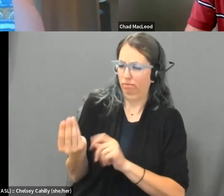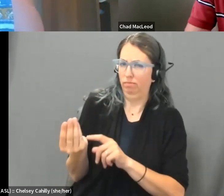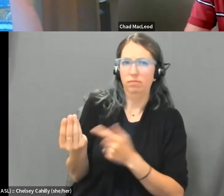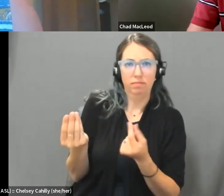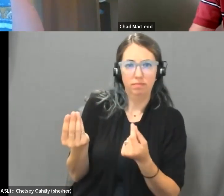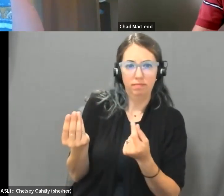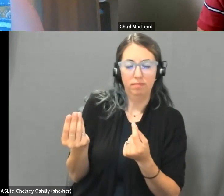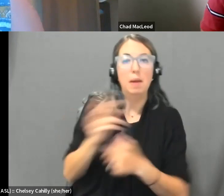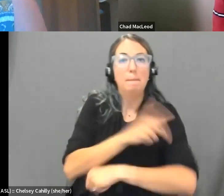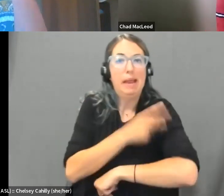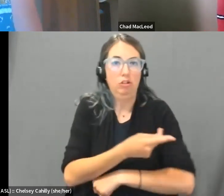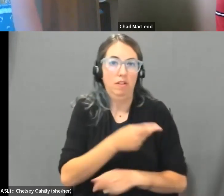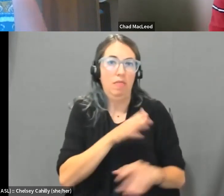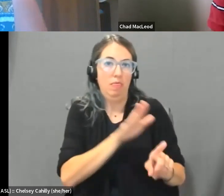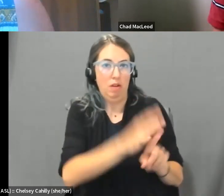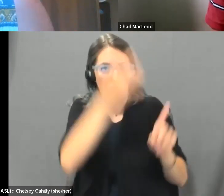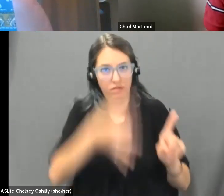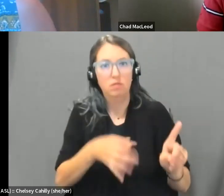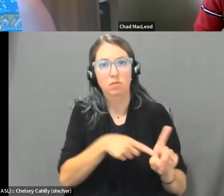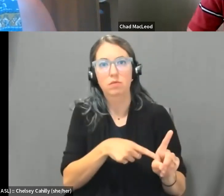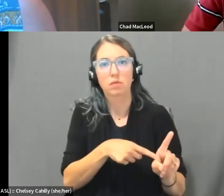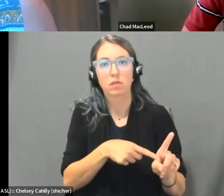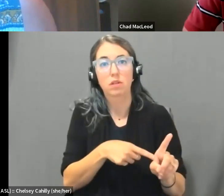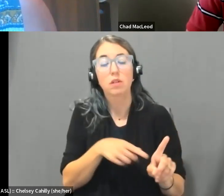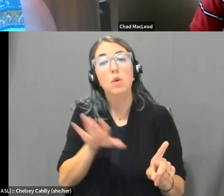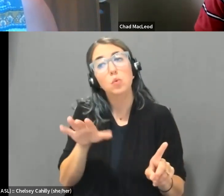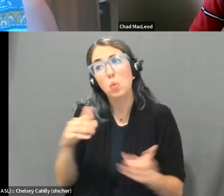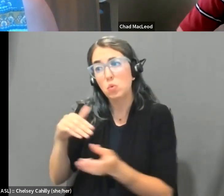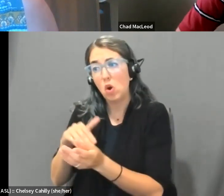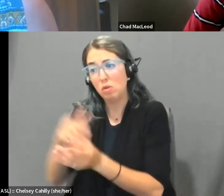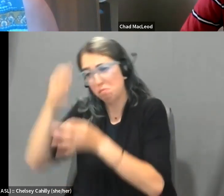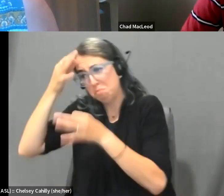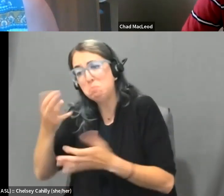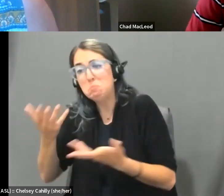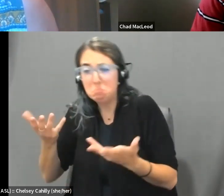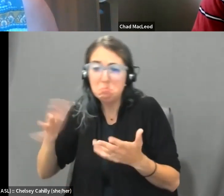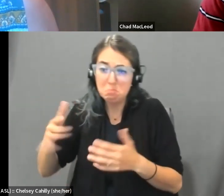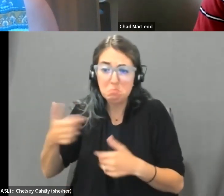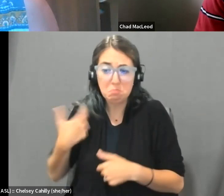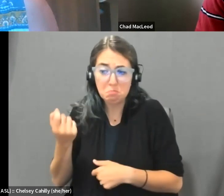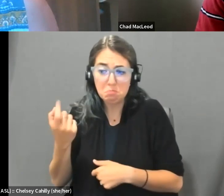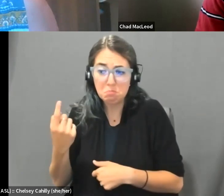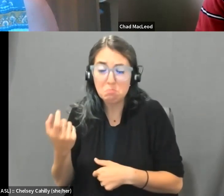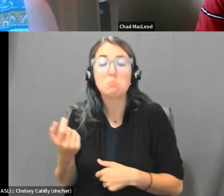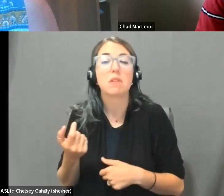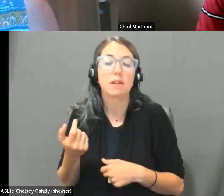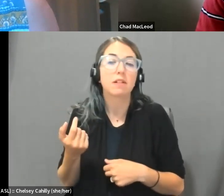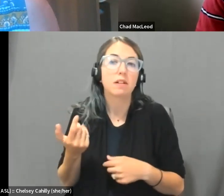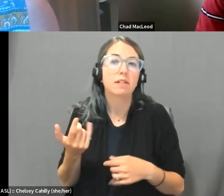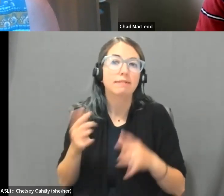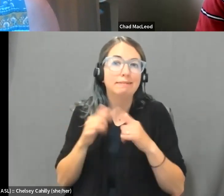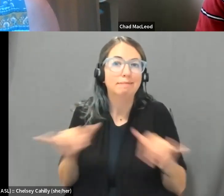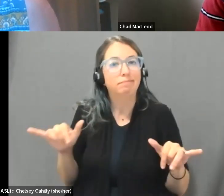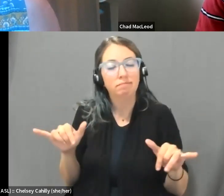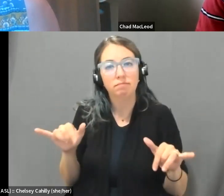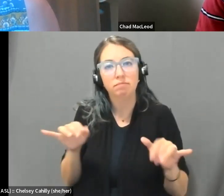so I totally agree with what Chad said in terms of the provider piece. I would also say that we want to build